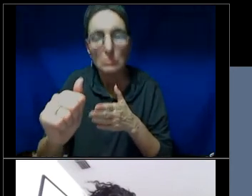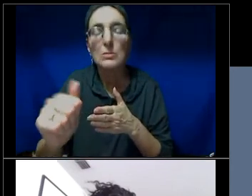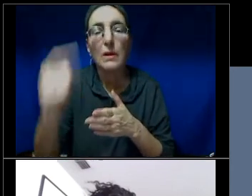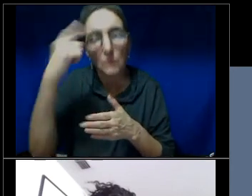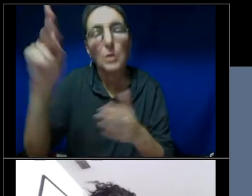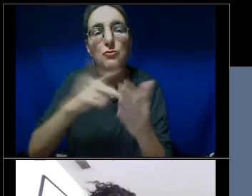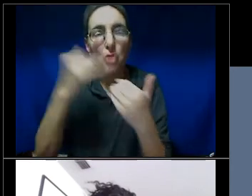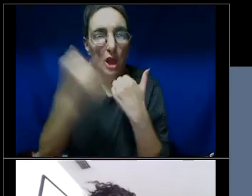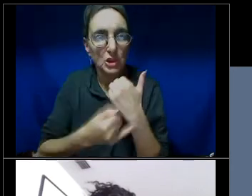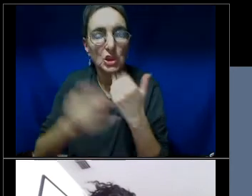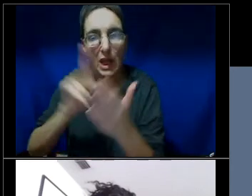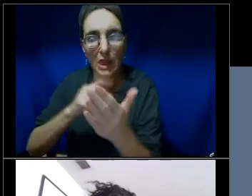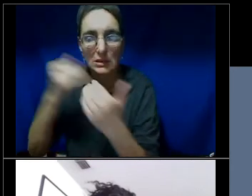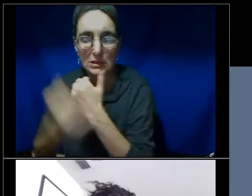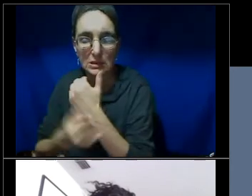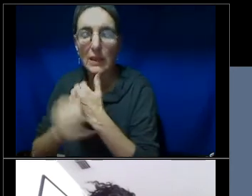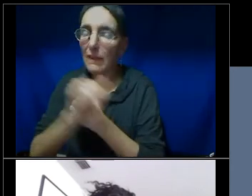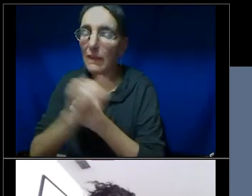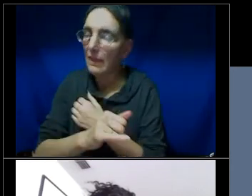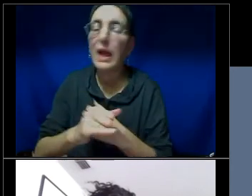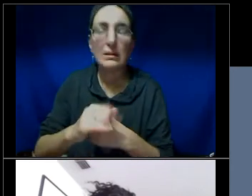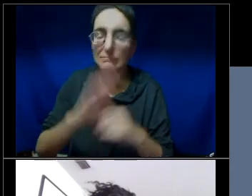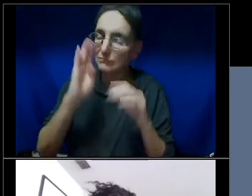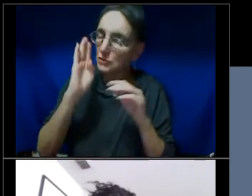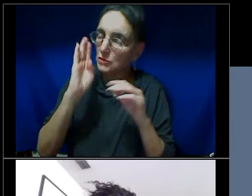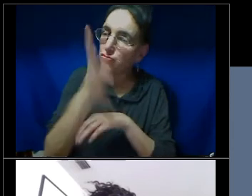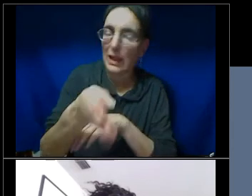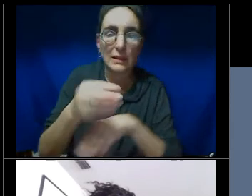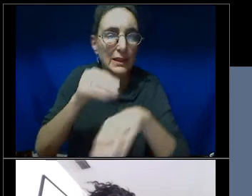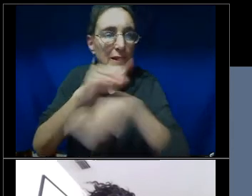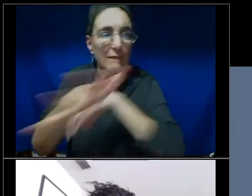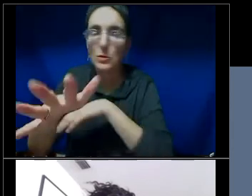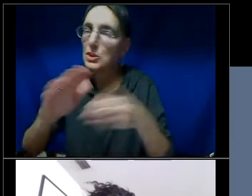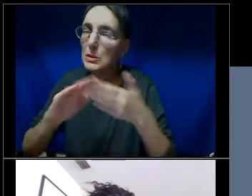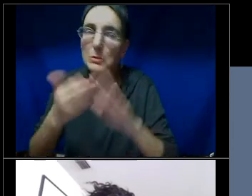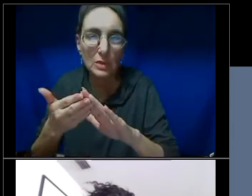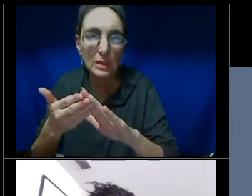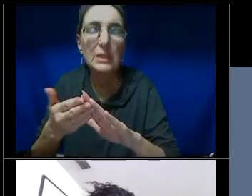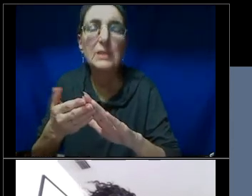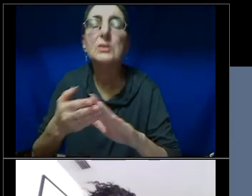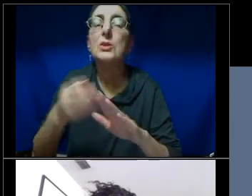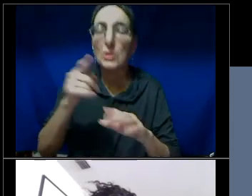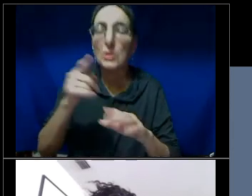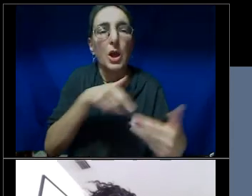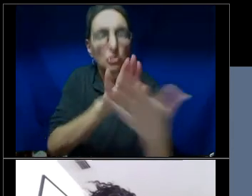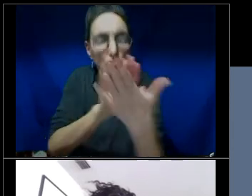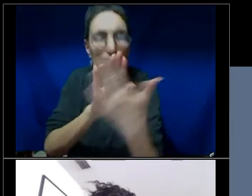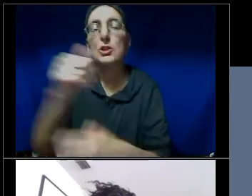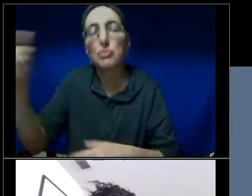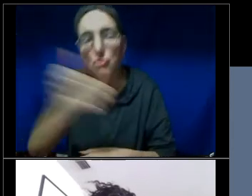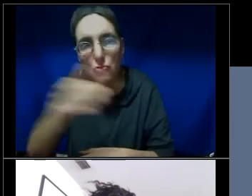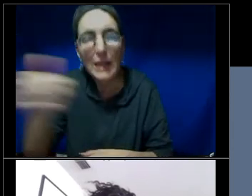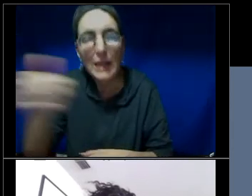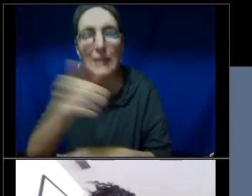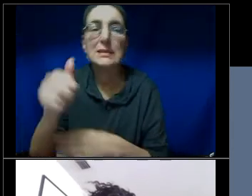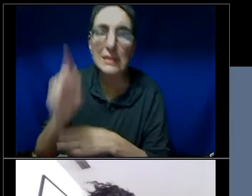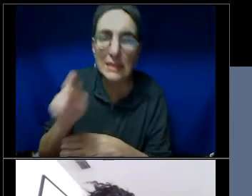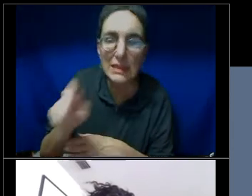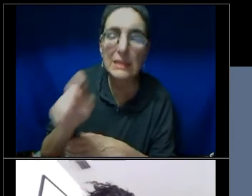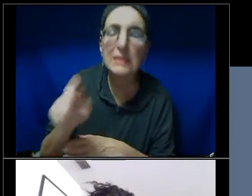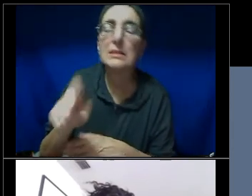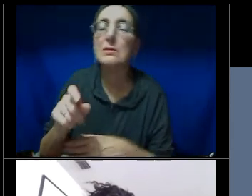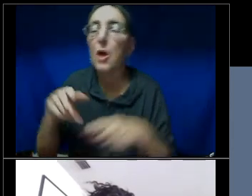can go directly to our communities to address like transit needs, whether it's overnight transit, a youth opportunity bus passes. So